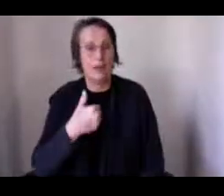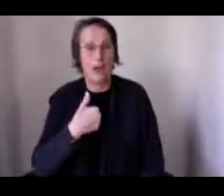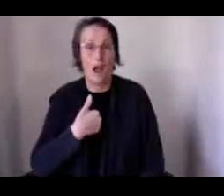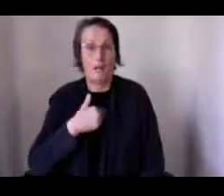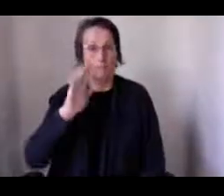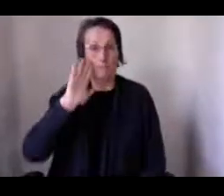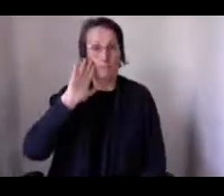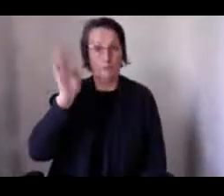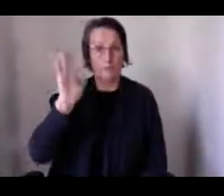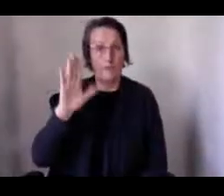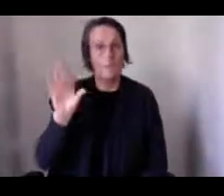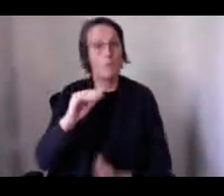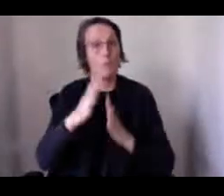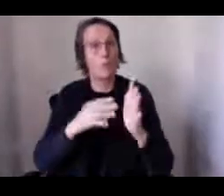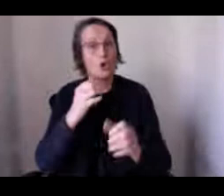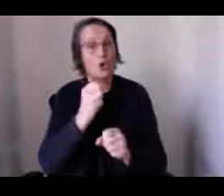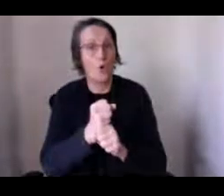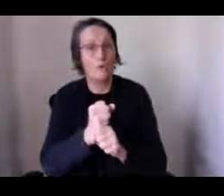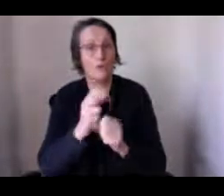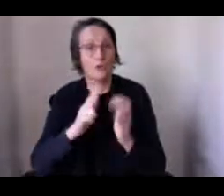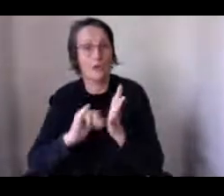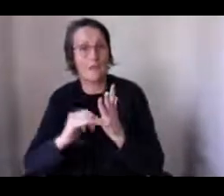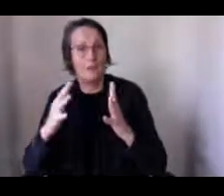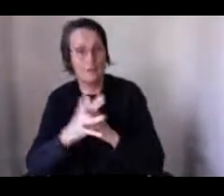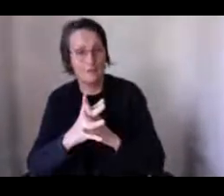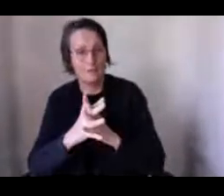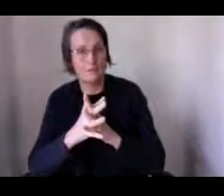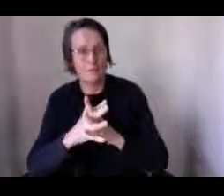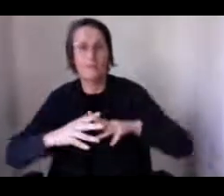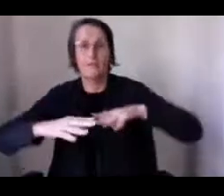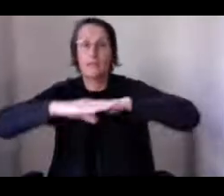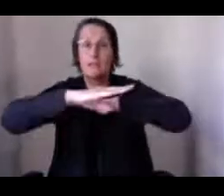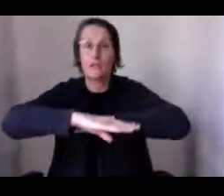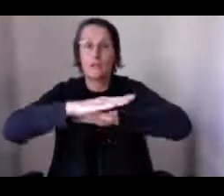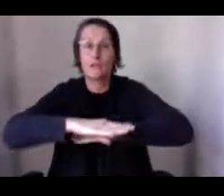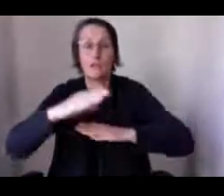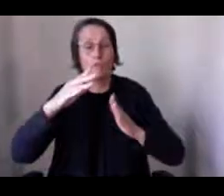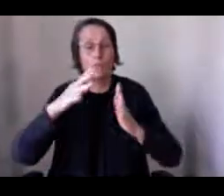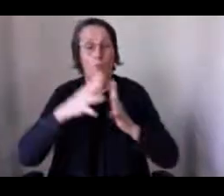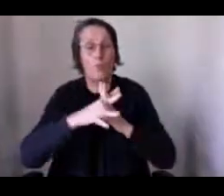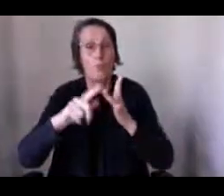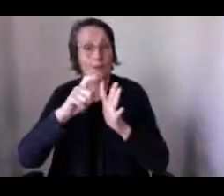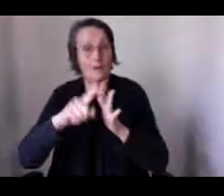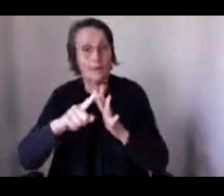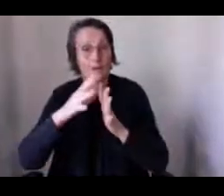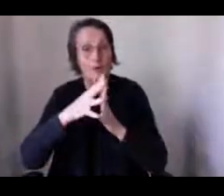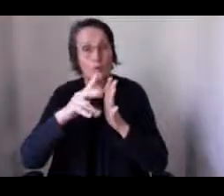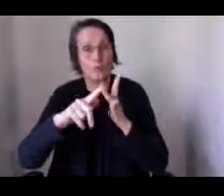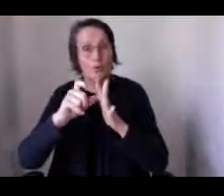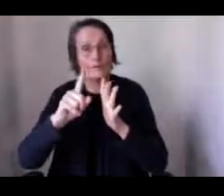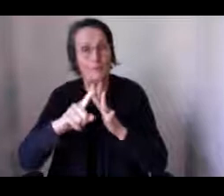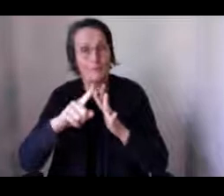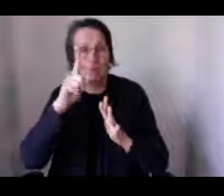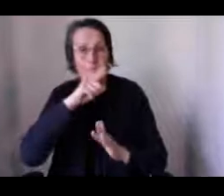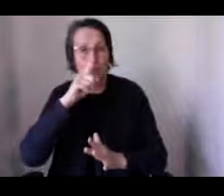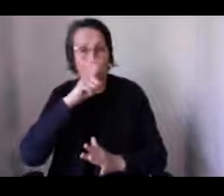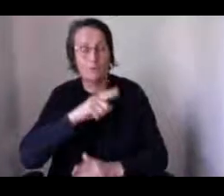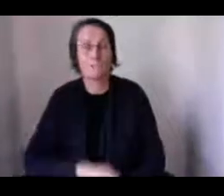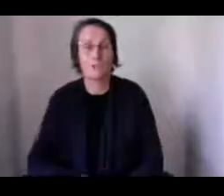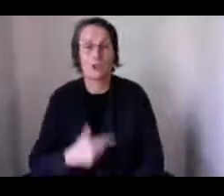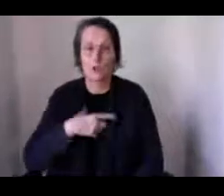from Wollongong, New South Wales, which is the land of the Wadi Wadi people of the Dharawal Nation. Create New South Wales acknowledges the